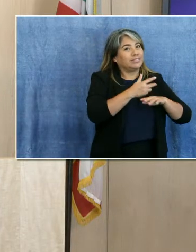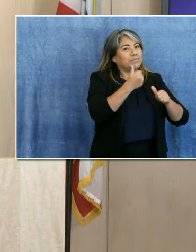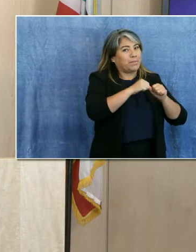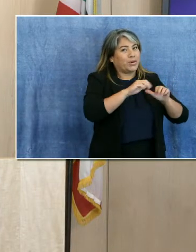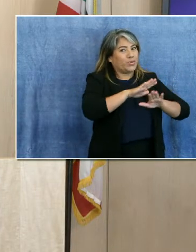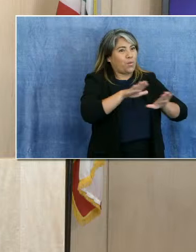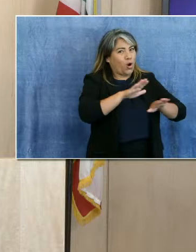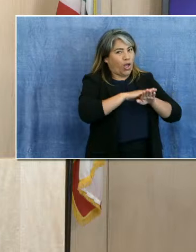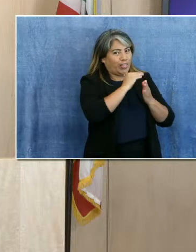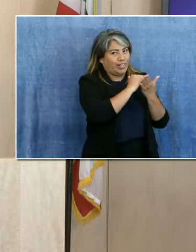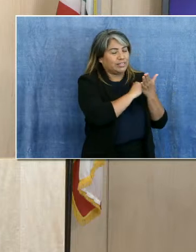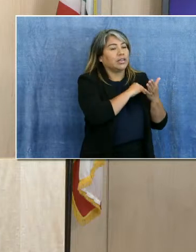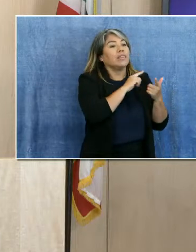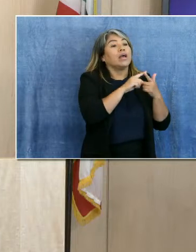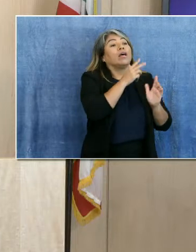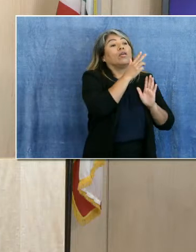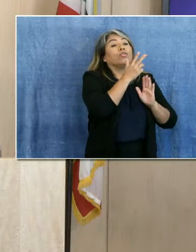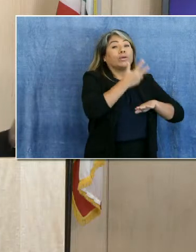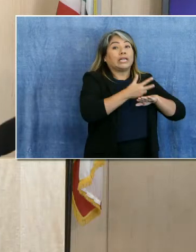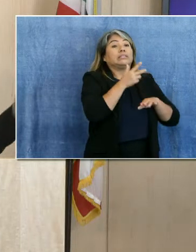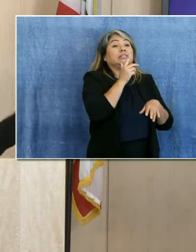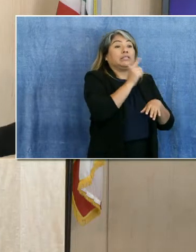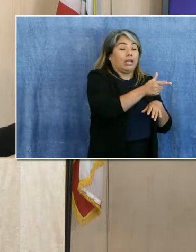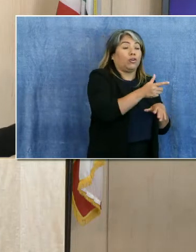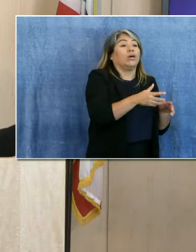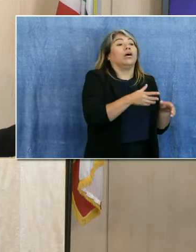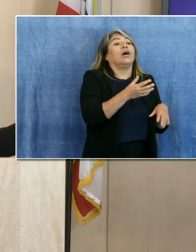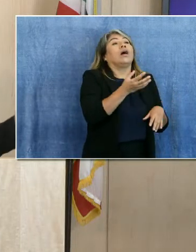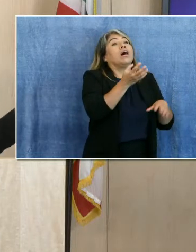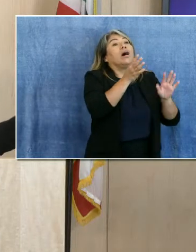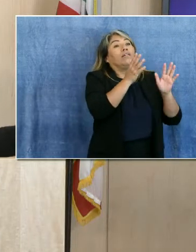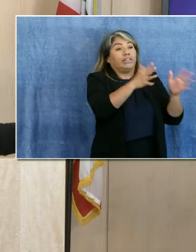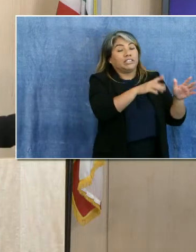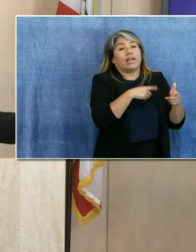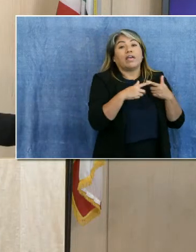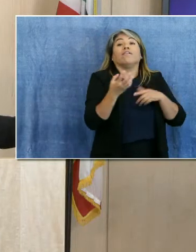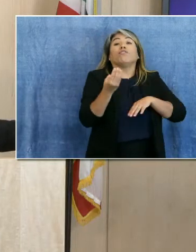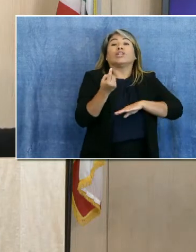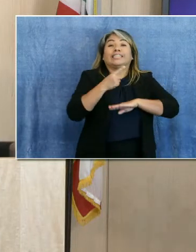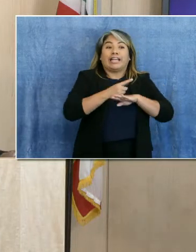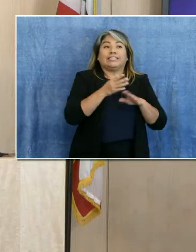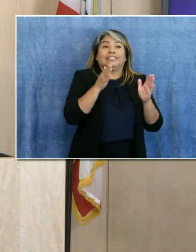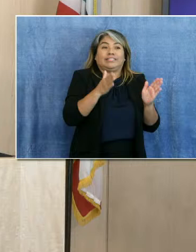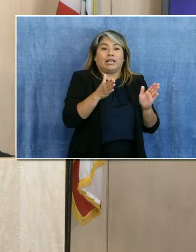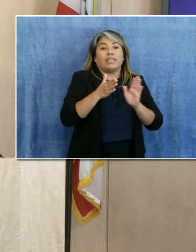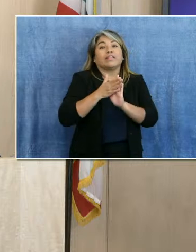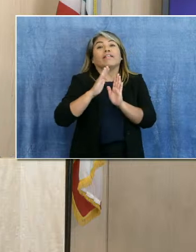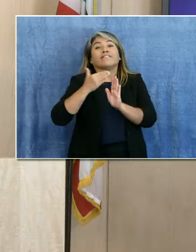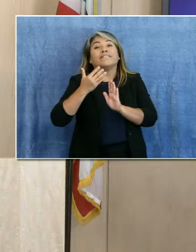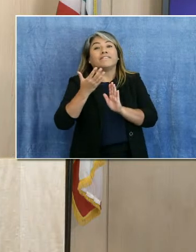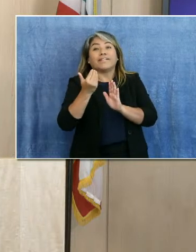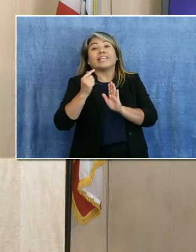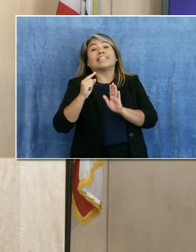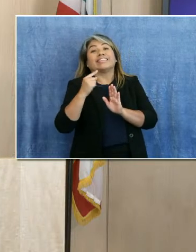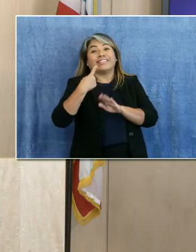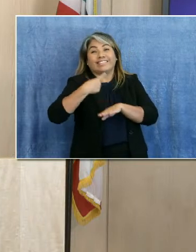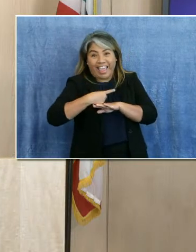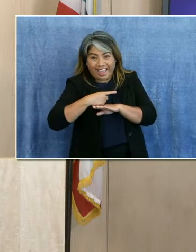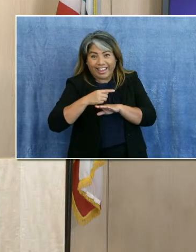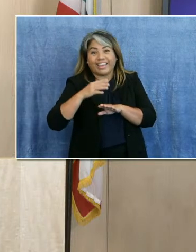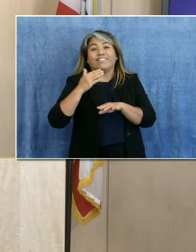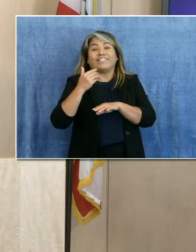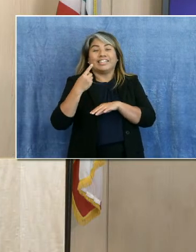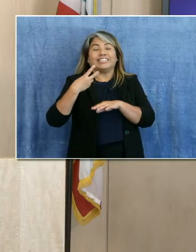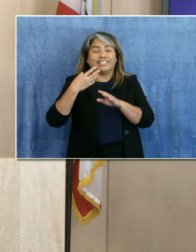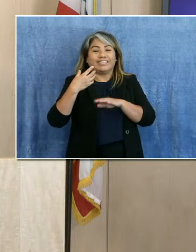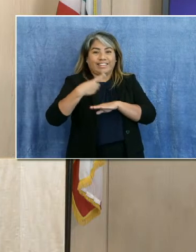then after that 3-day period, we have to be off for another 14 days, and on the 15th day,